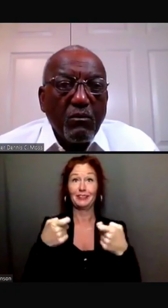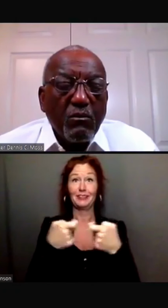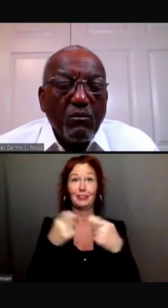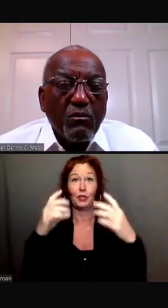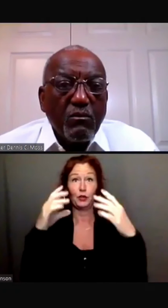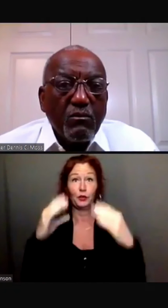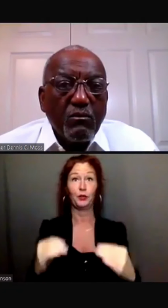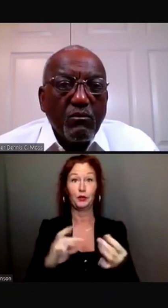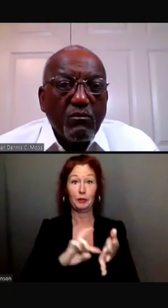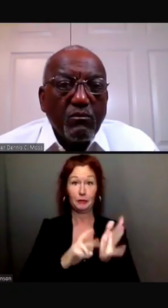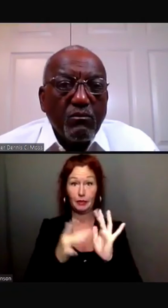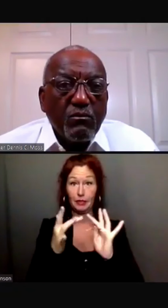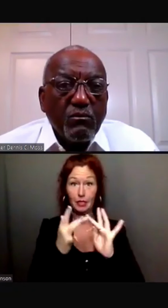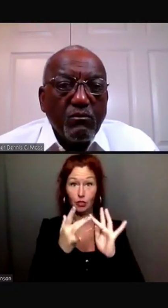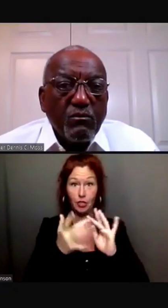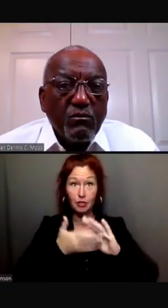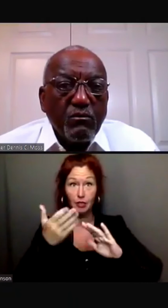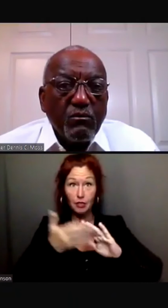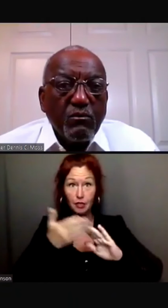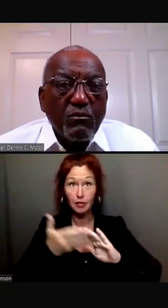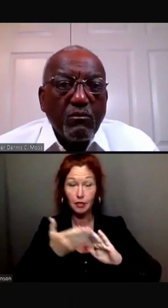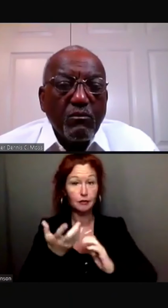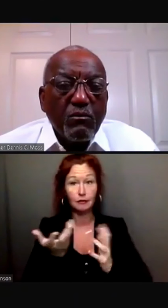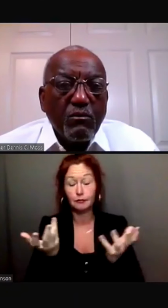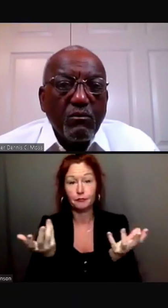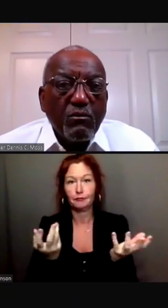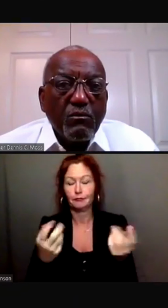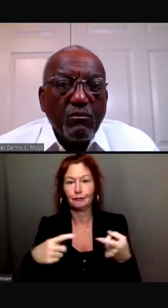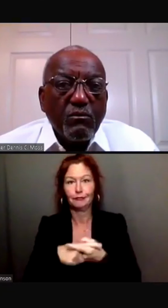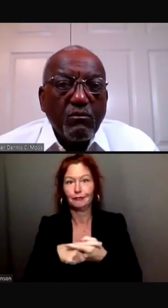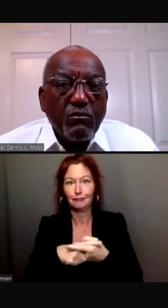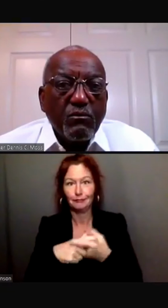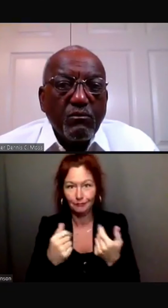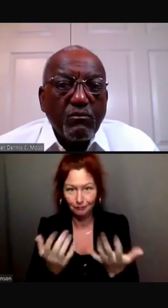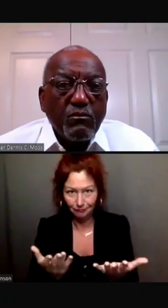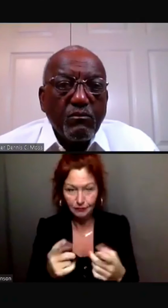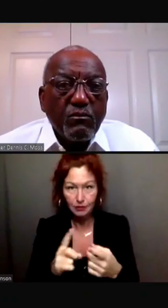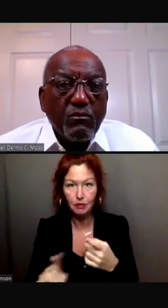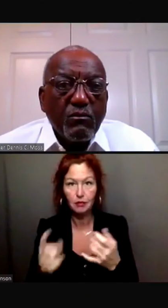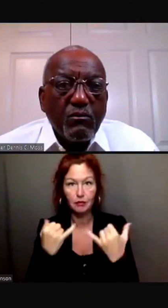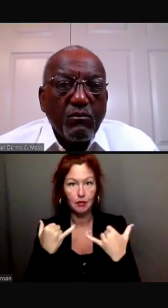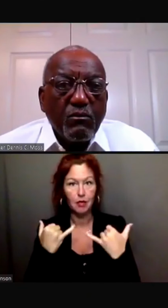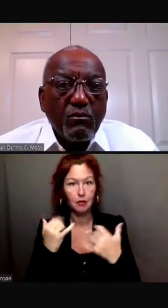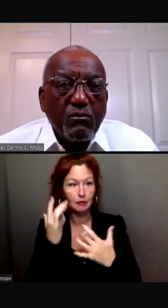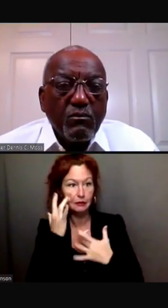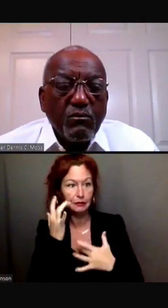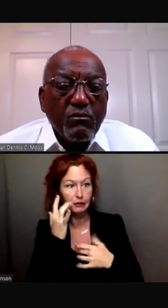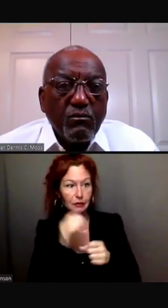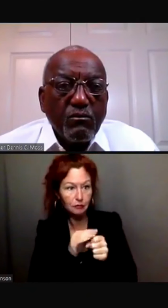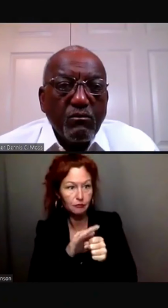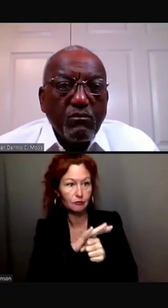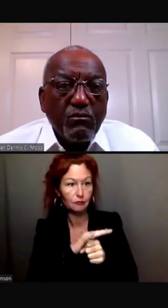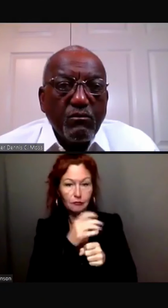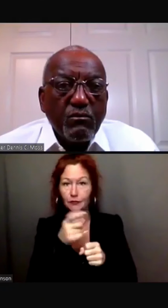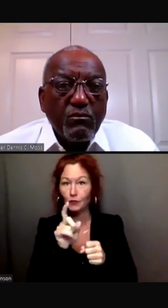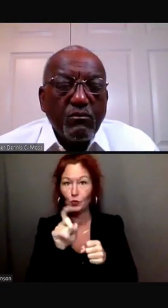facing today with the COVID, we're trying to avoid packing all those people into